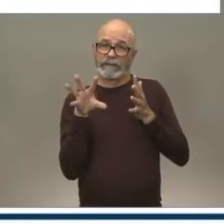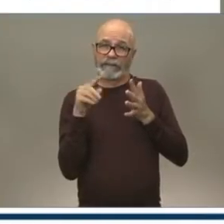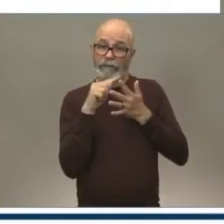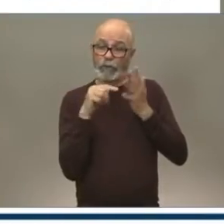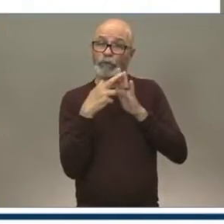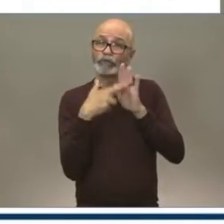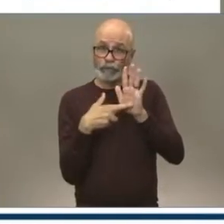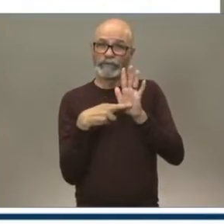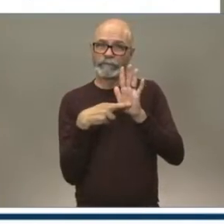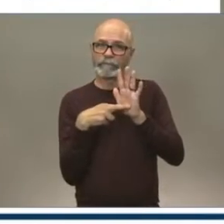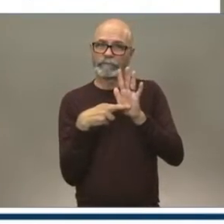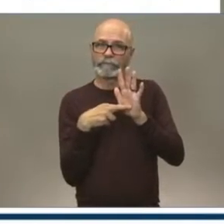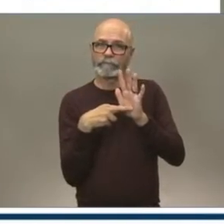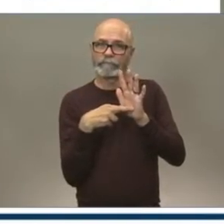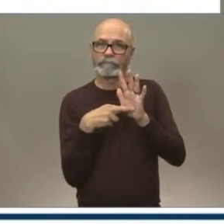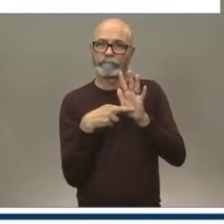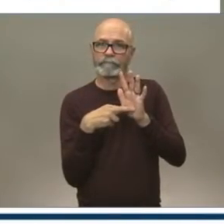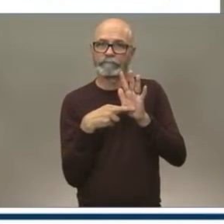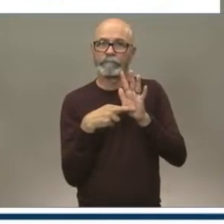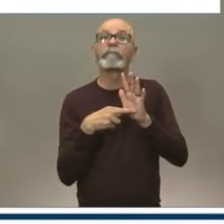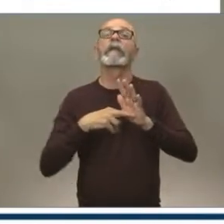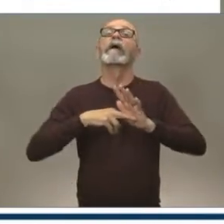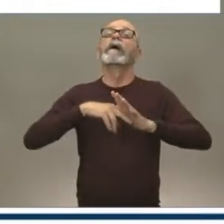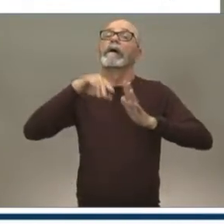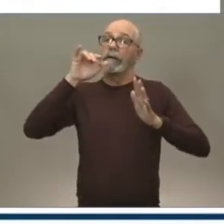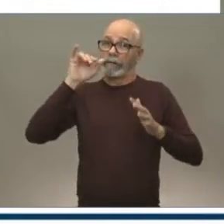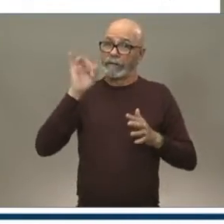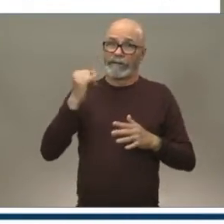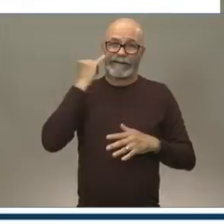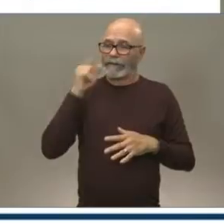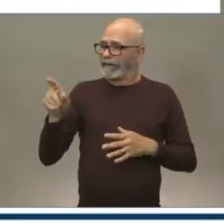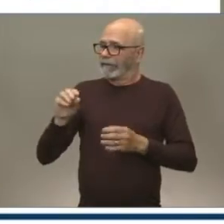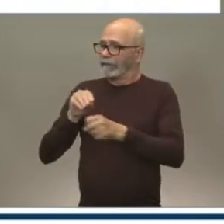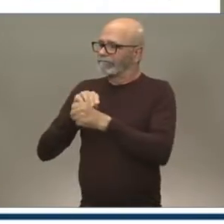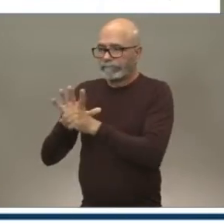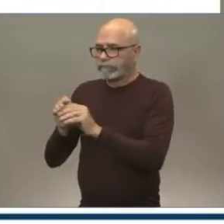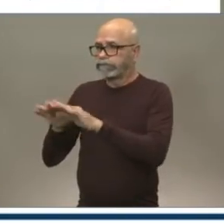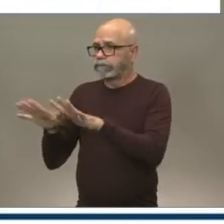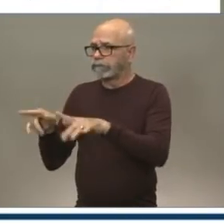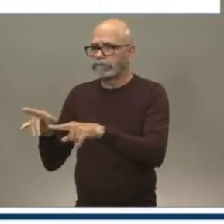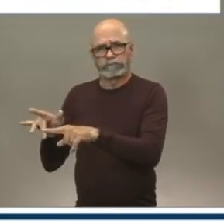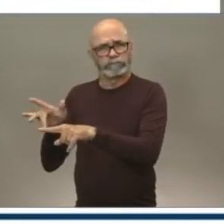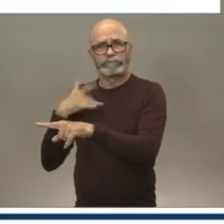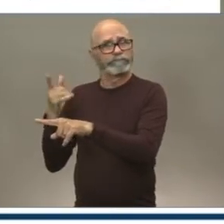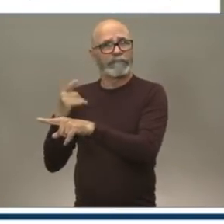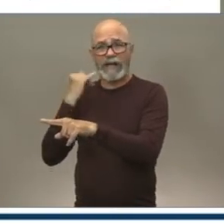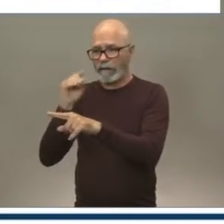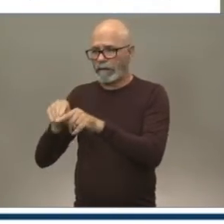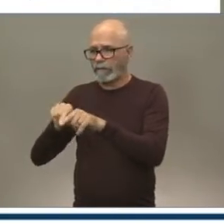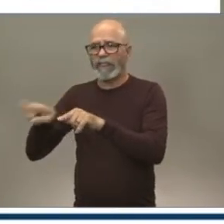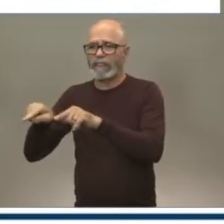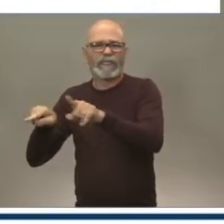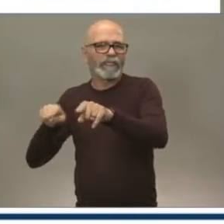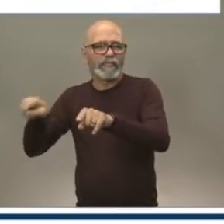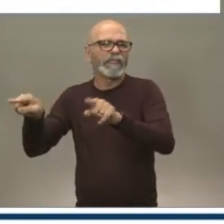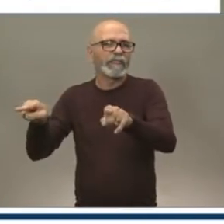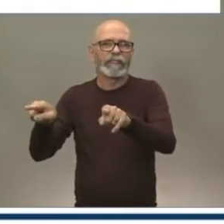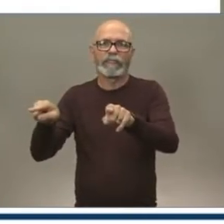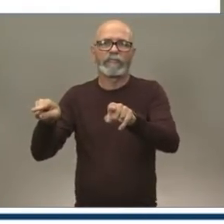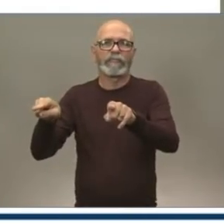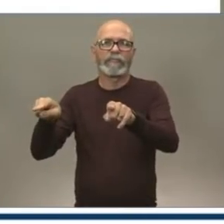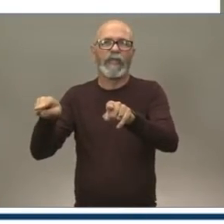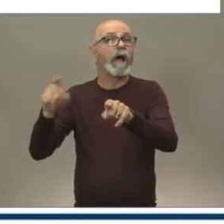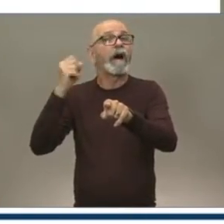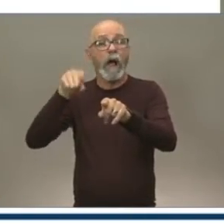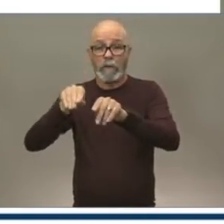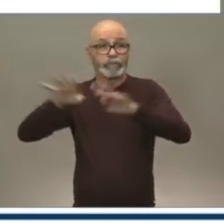measures, even if there is a virus strain that gets, or a virus that gets out in the community, that's helping minimize the spread. The